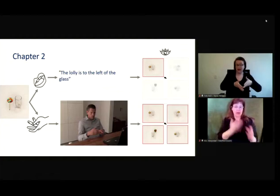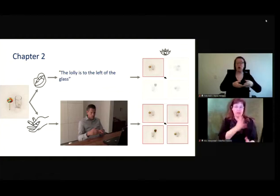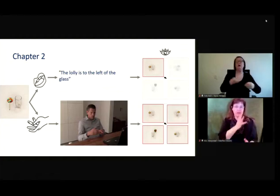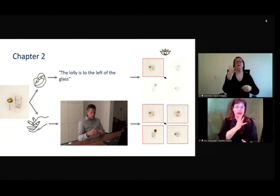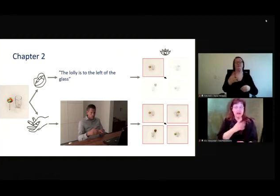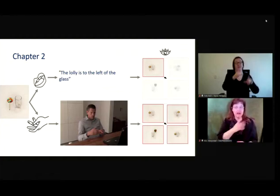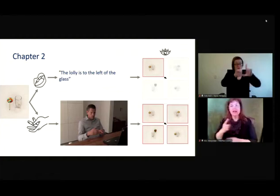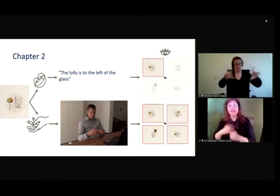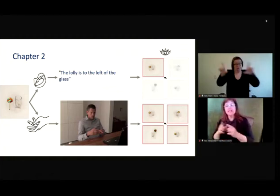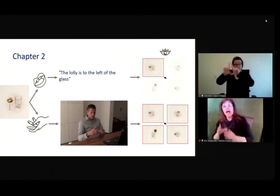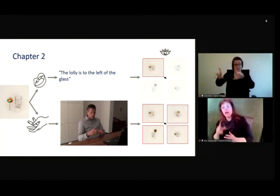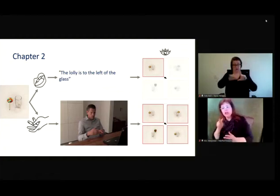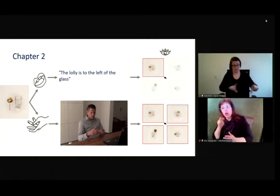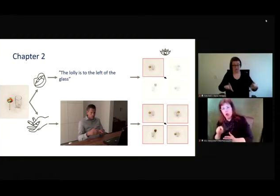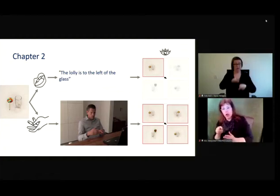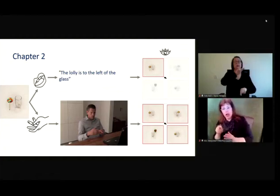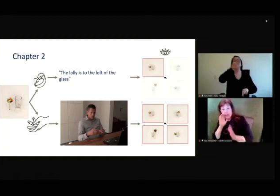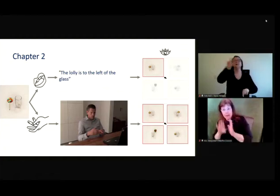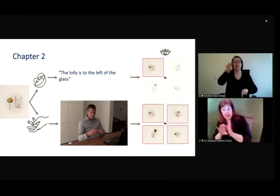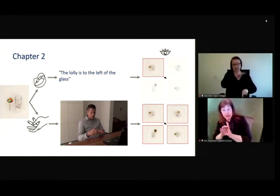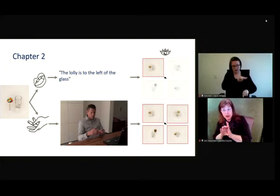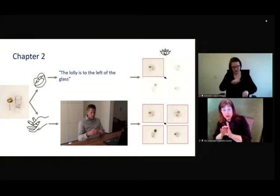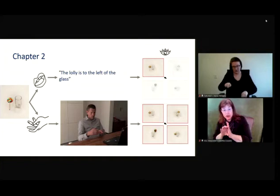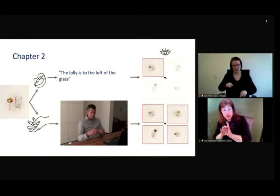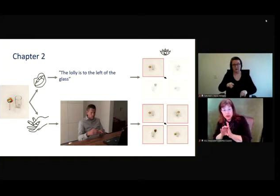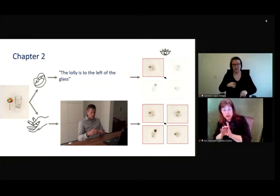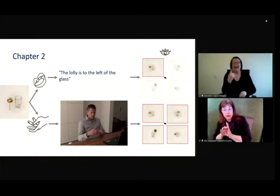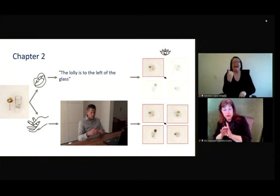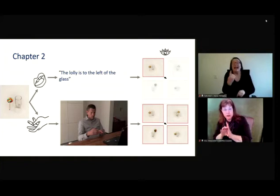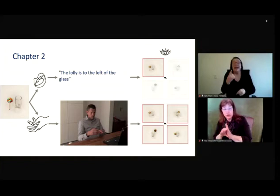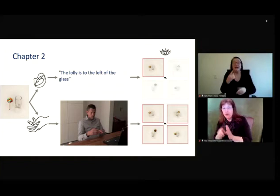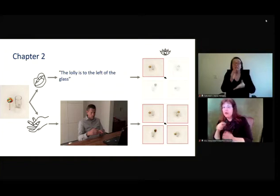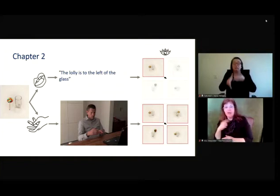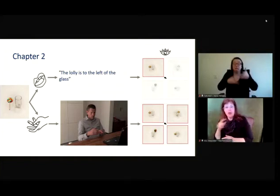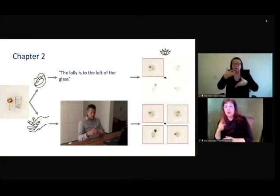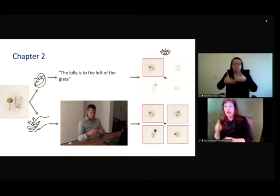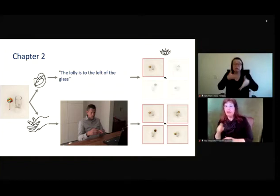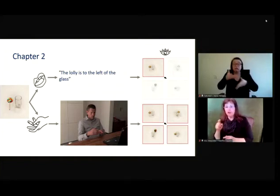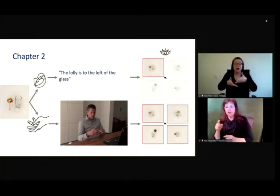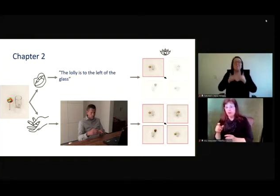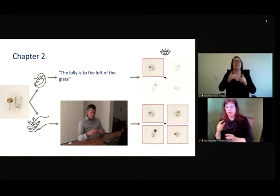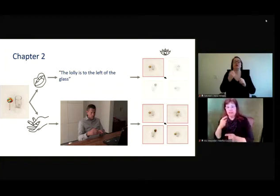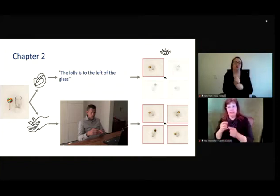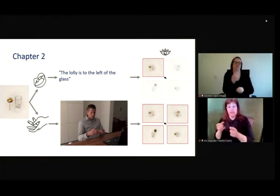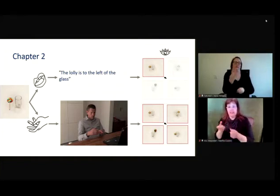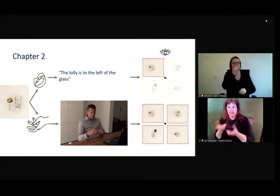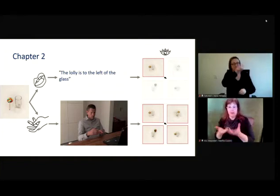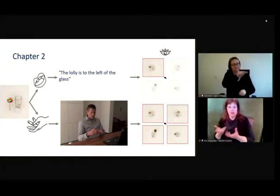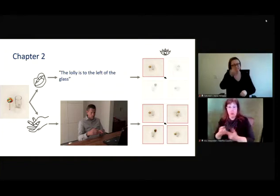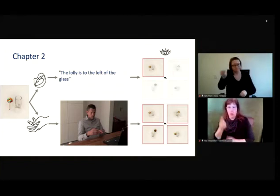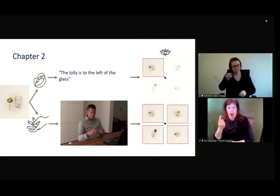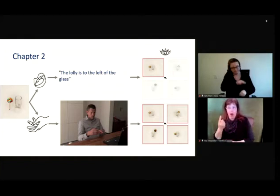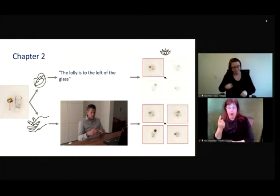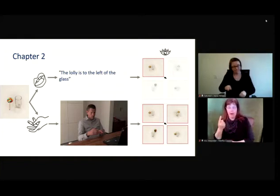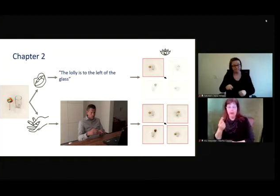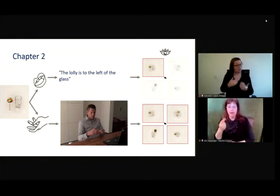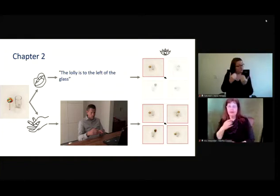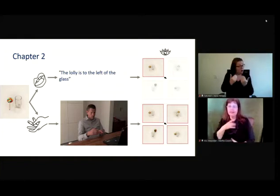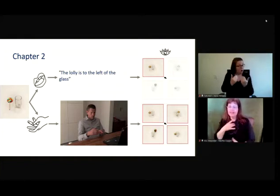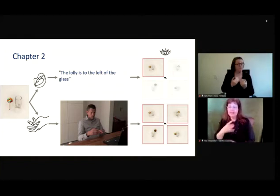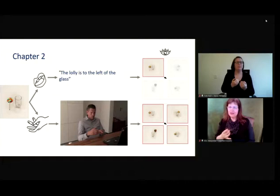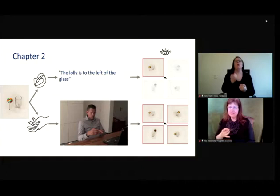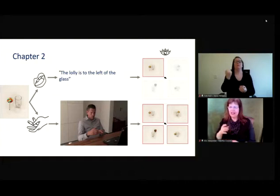four pictures when planning to sign, despite that they only had to describe one of them. I argued that this is because signing about